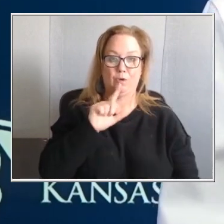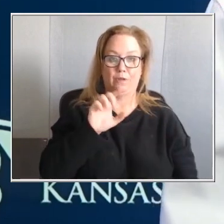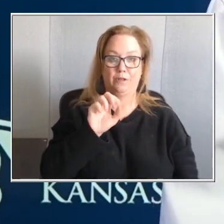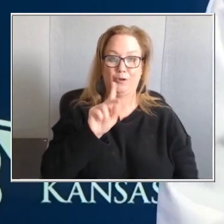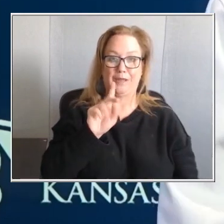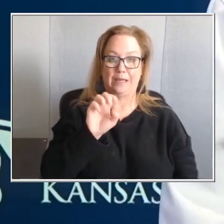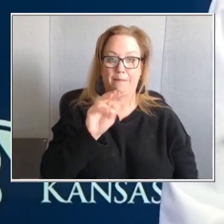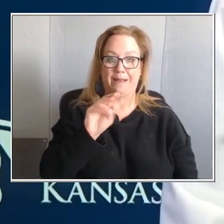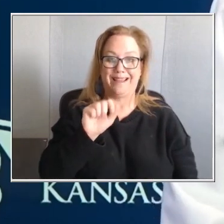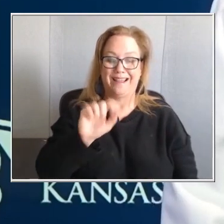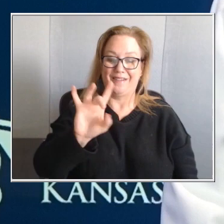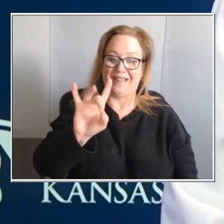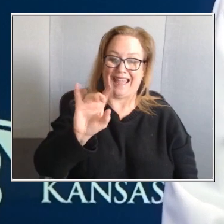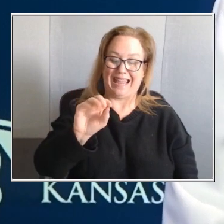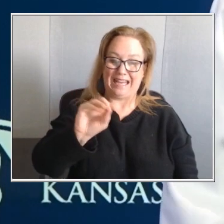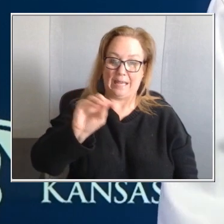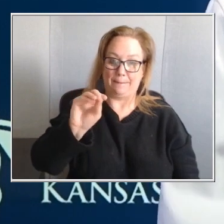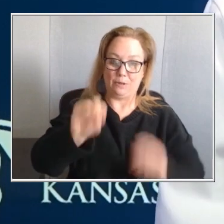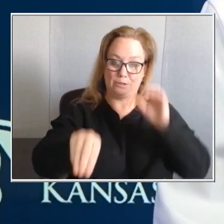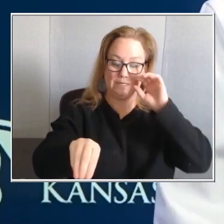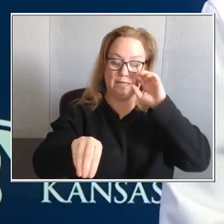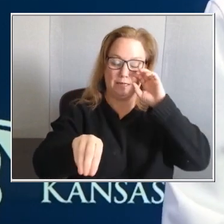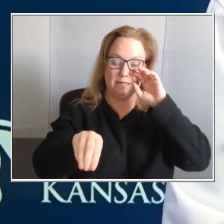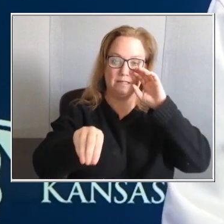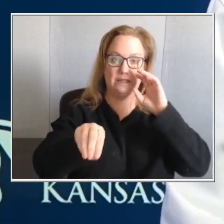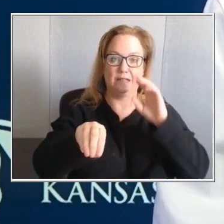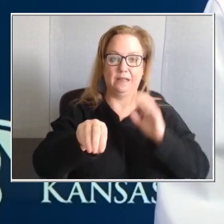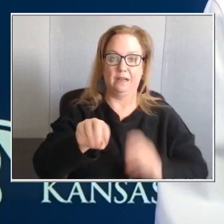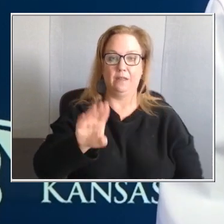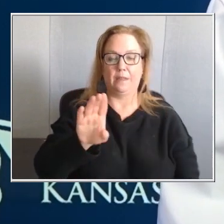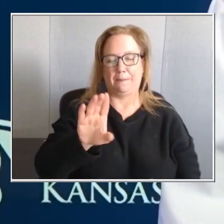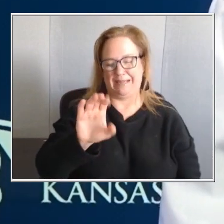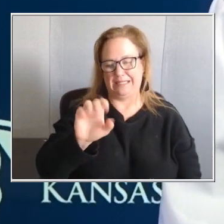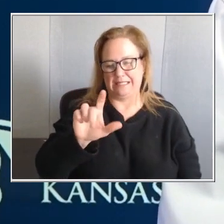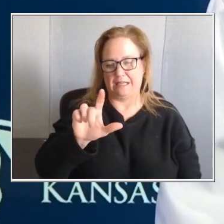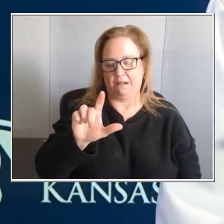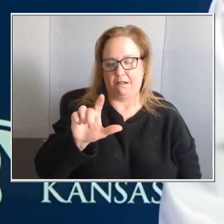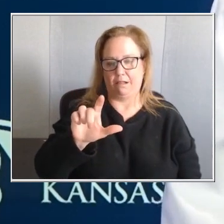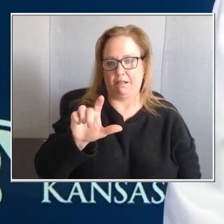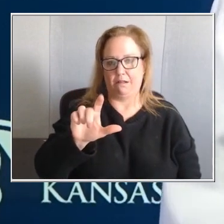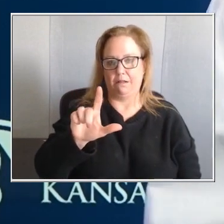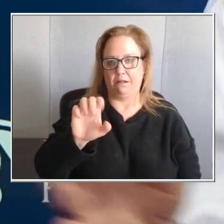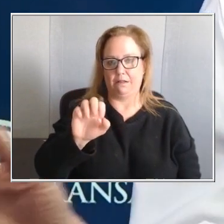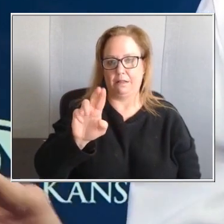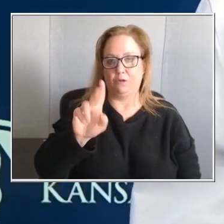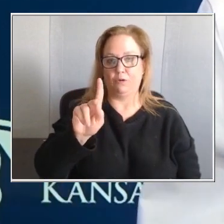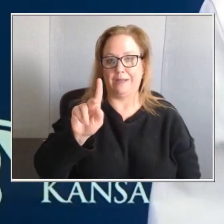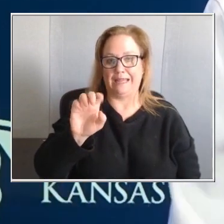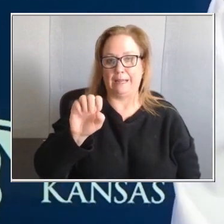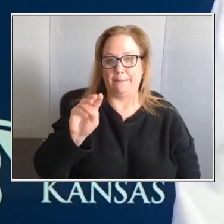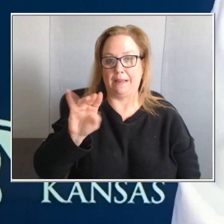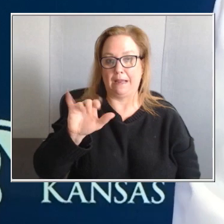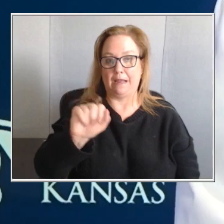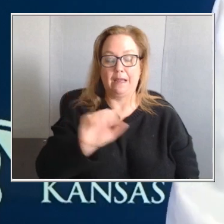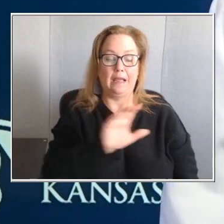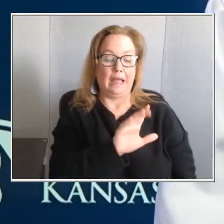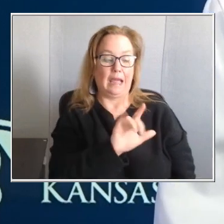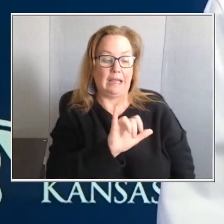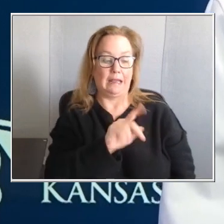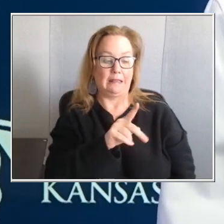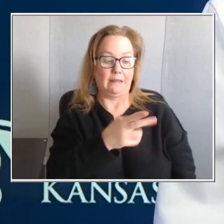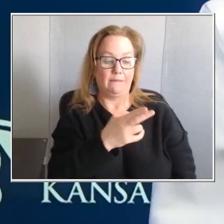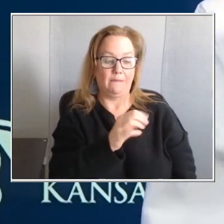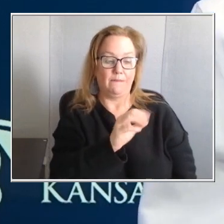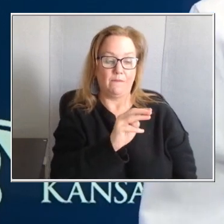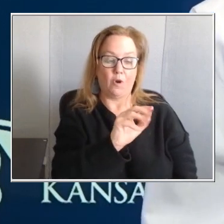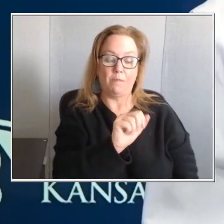80%, a specific type of acute leukemia, B-cell acute lymphoblastic leukemia. And in lymphomas, as I mentioned,